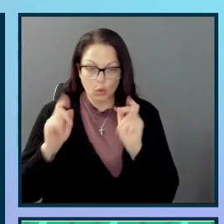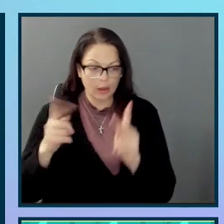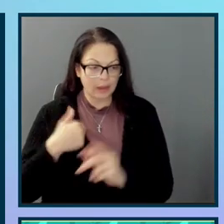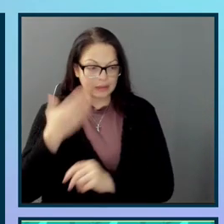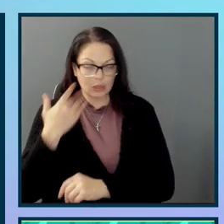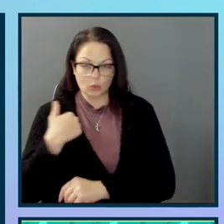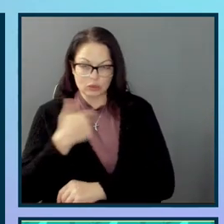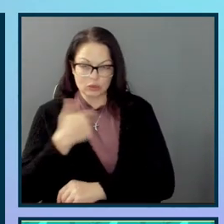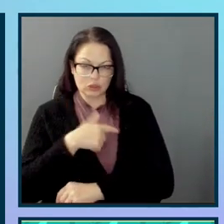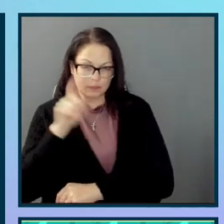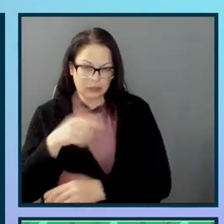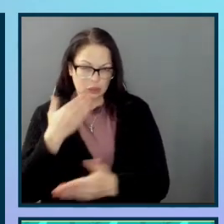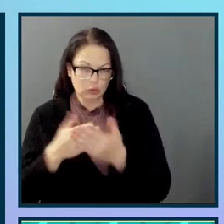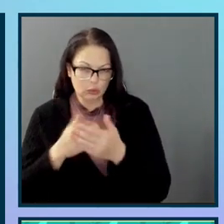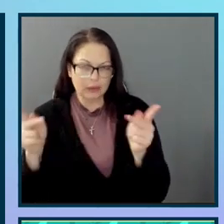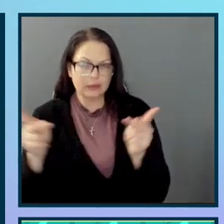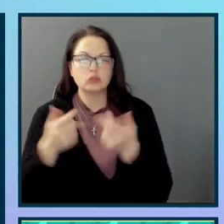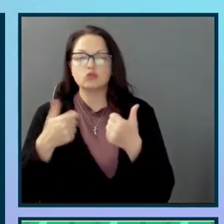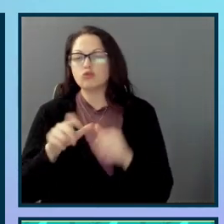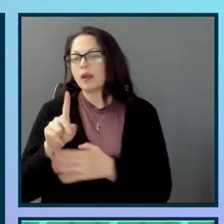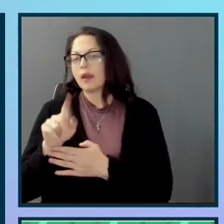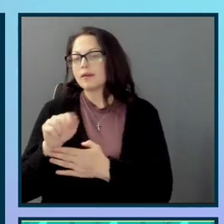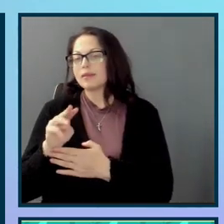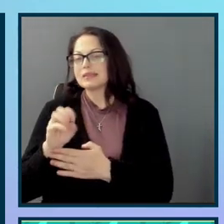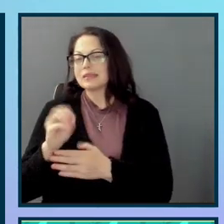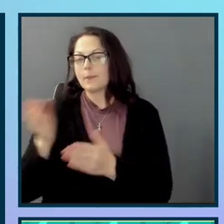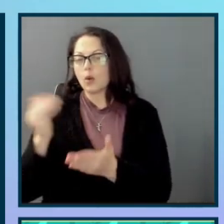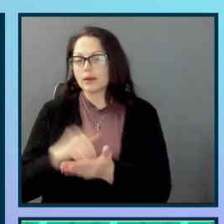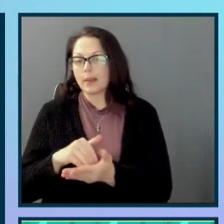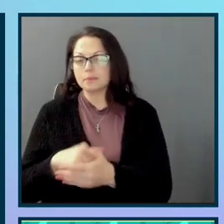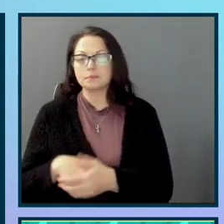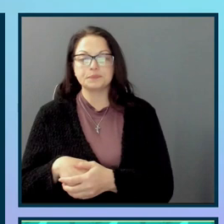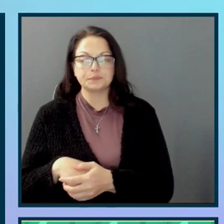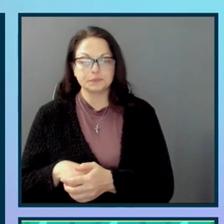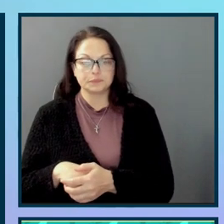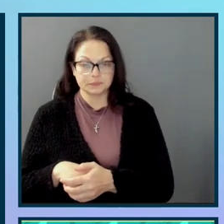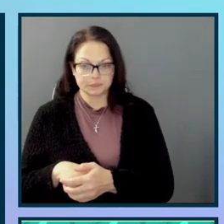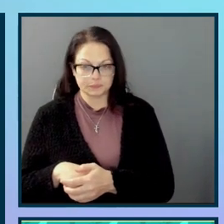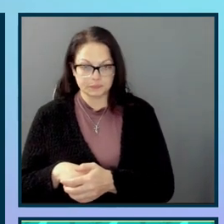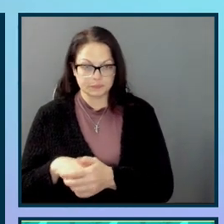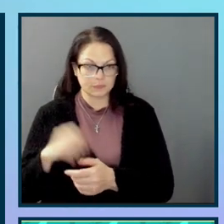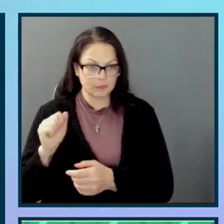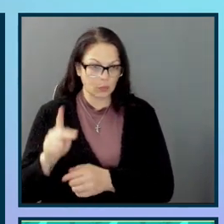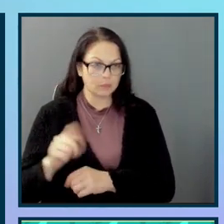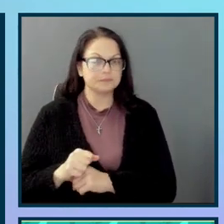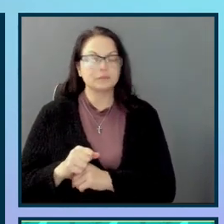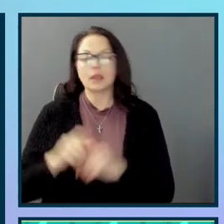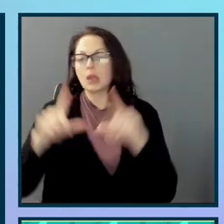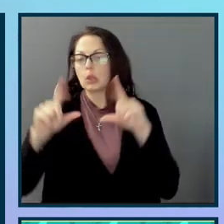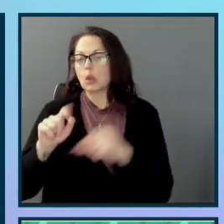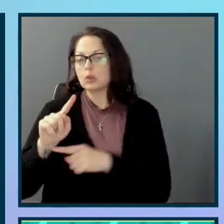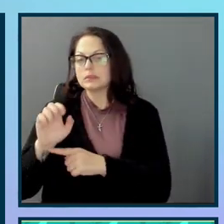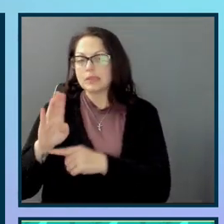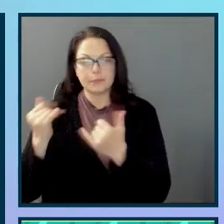to now like try this demo again. So let's do that. Set focus to the window and I'll press the tab key. Okay, I'm in the